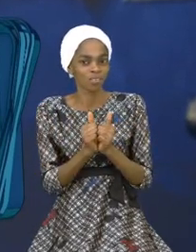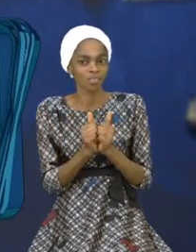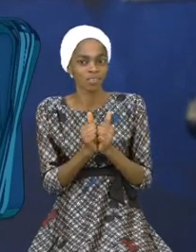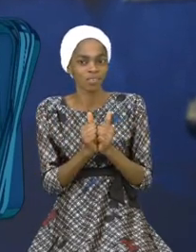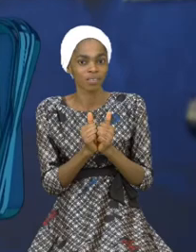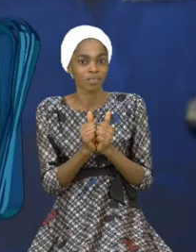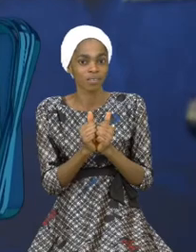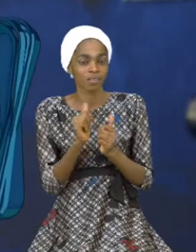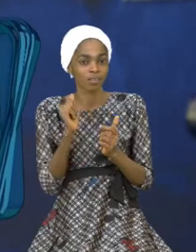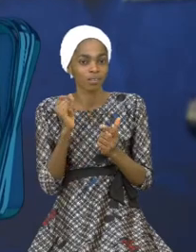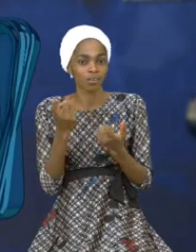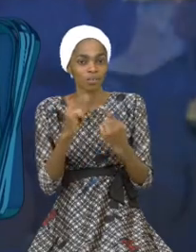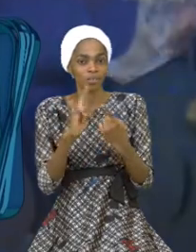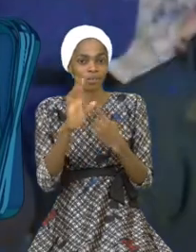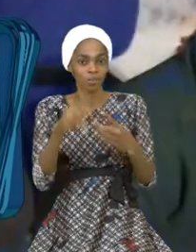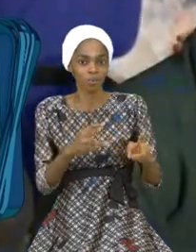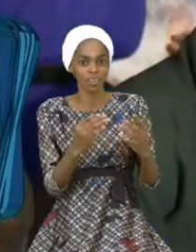life.